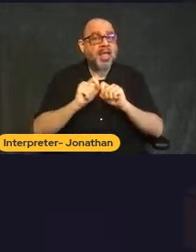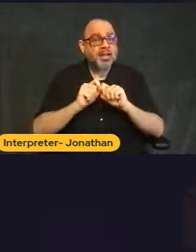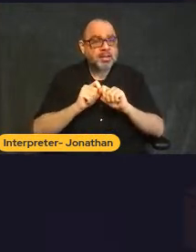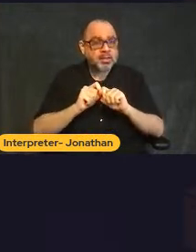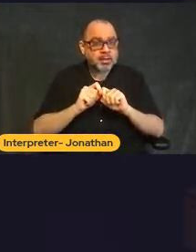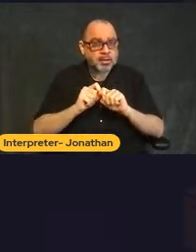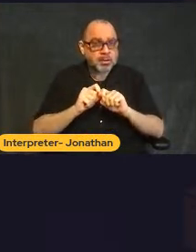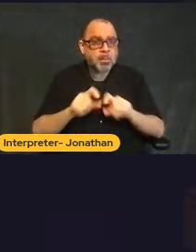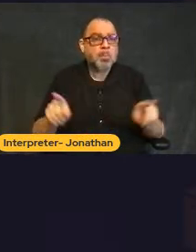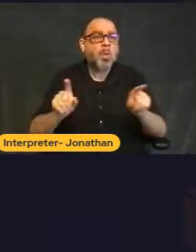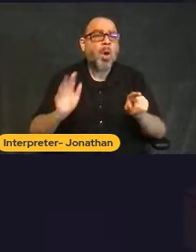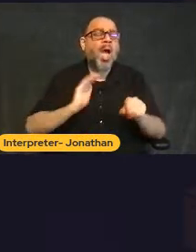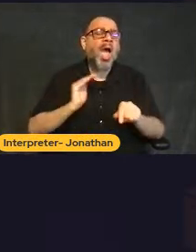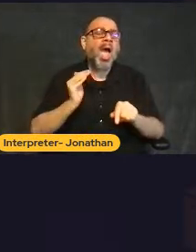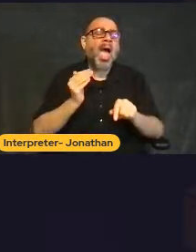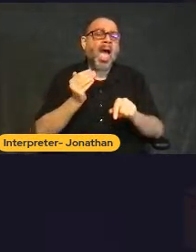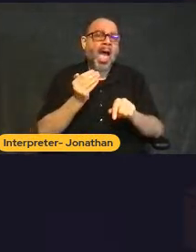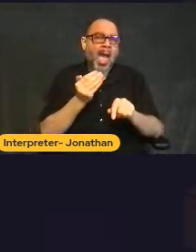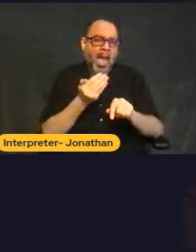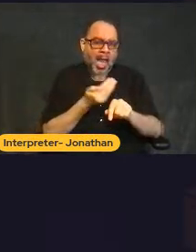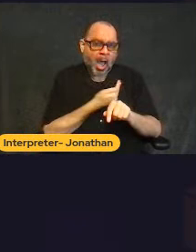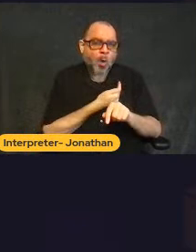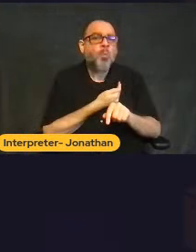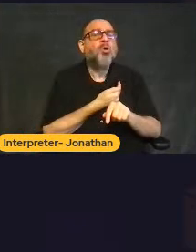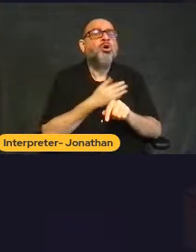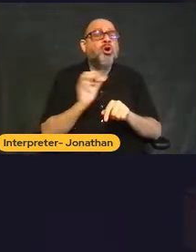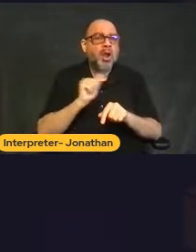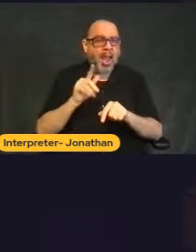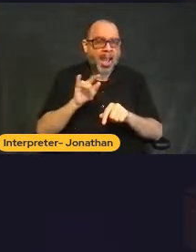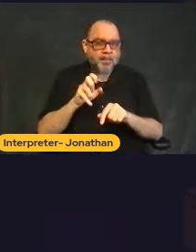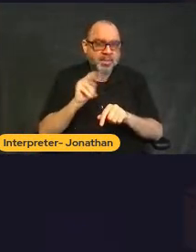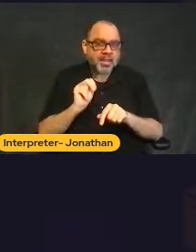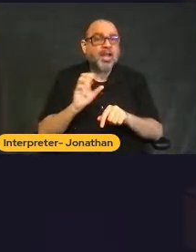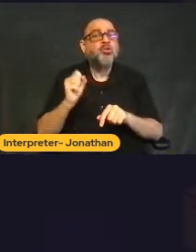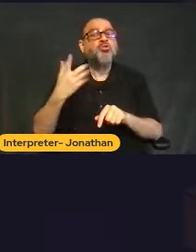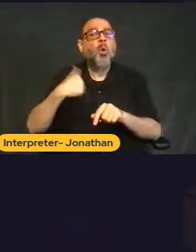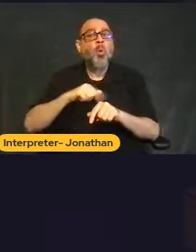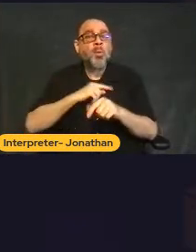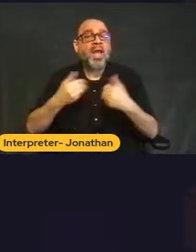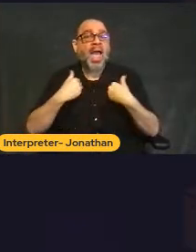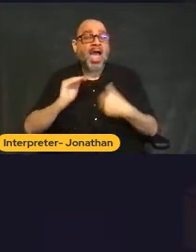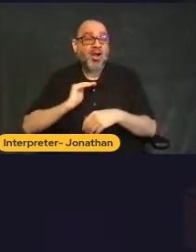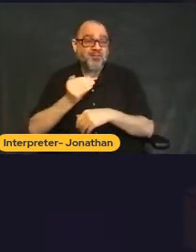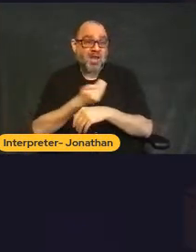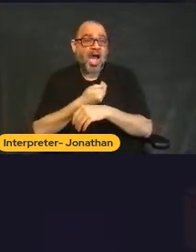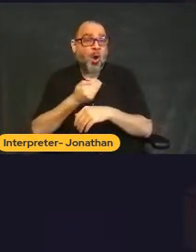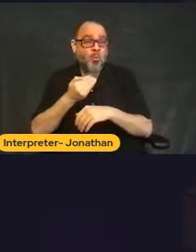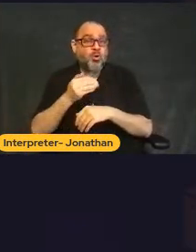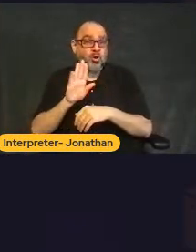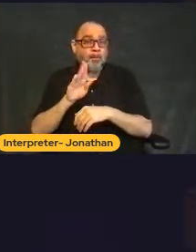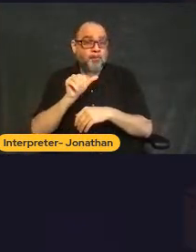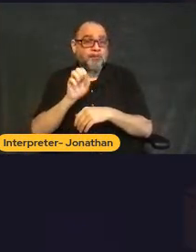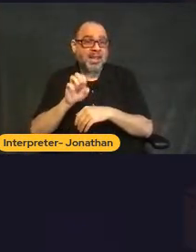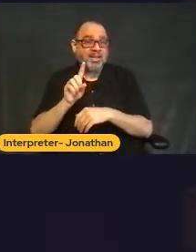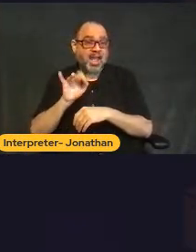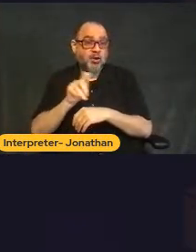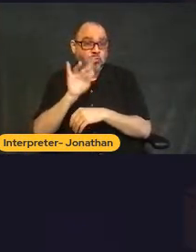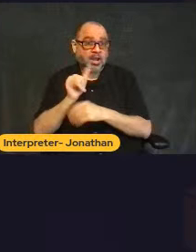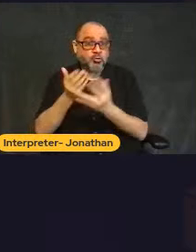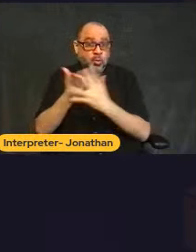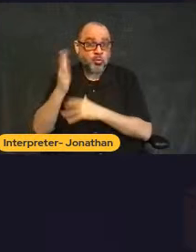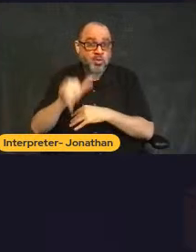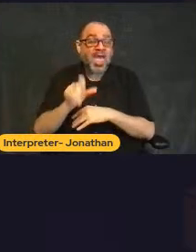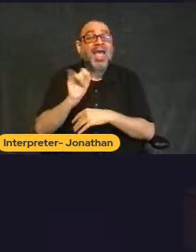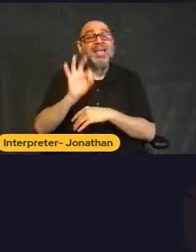Next.js application. So we have set the base directory to out. If this was the React application,